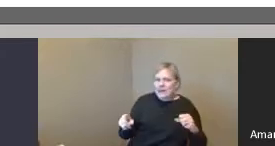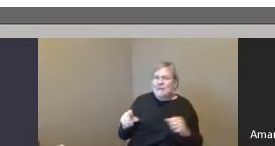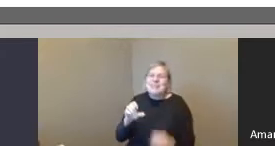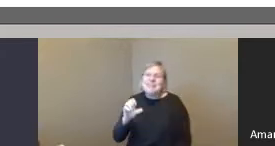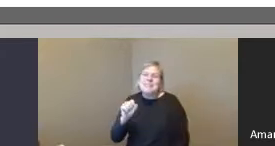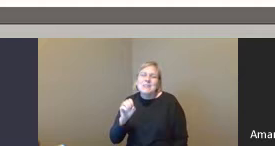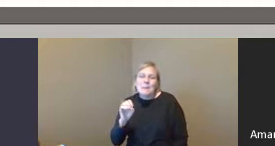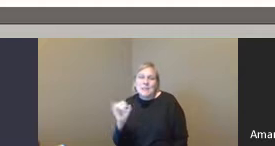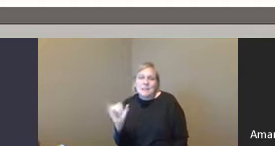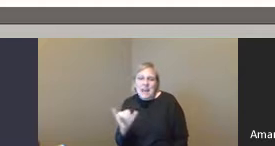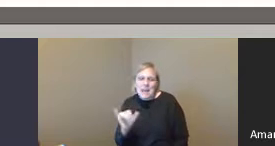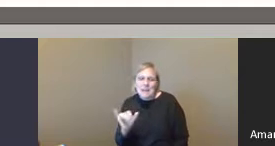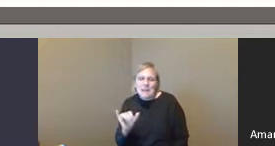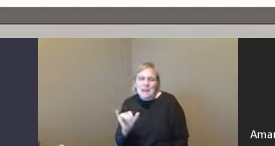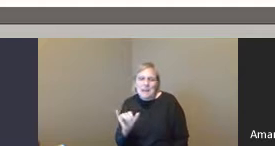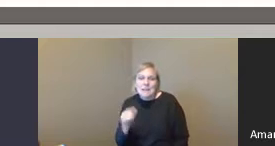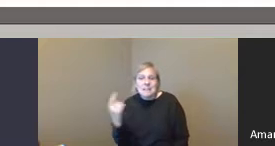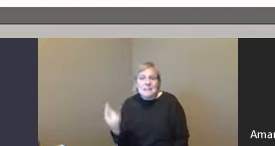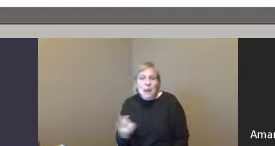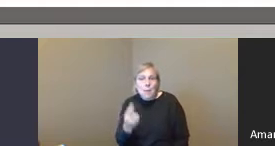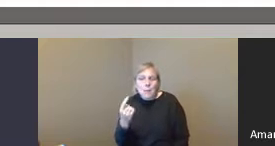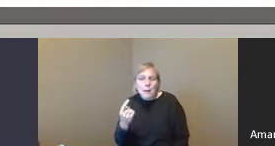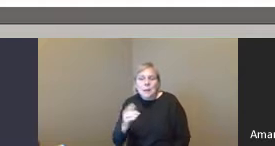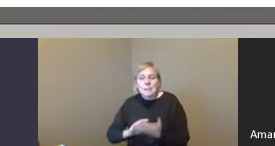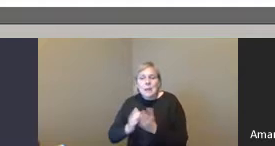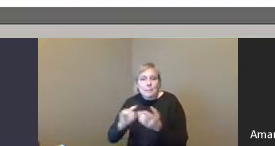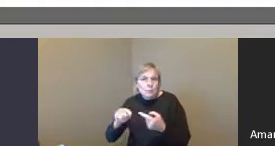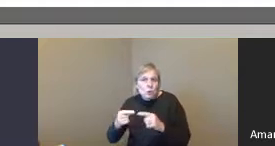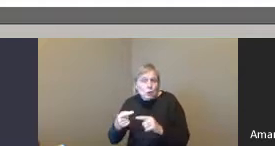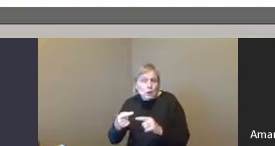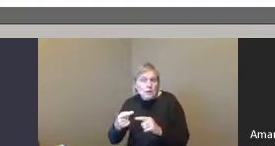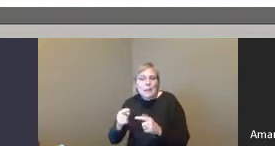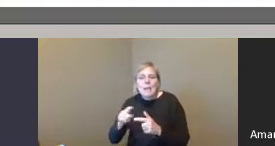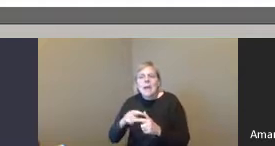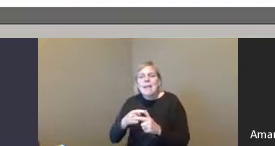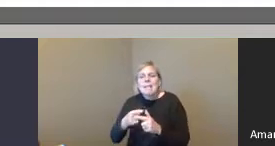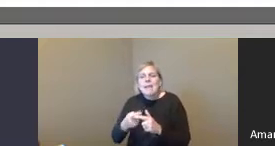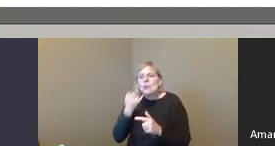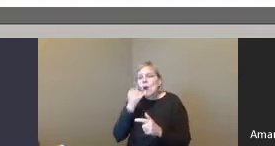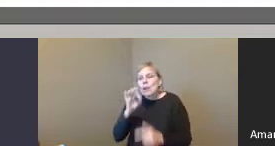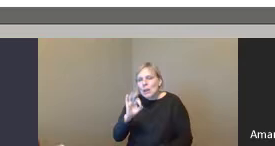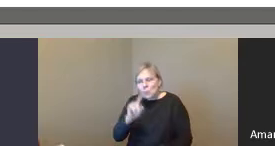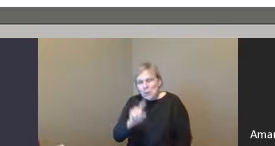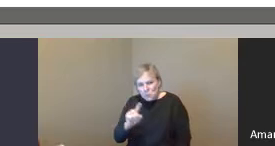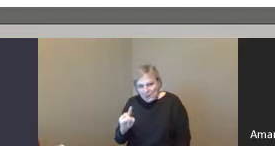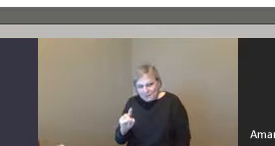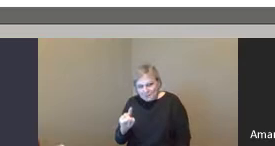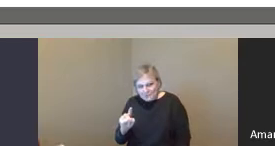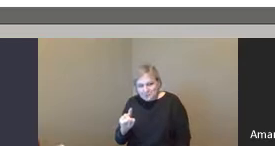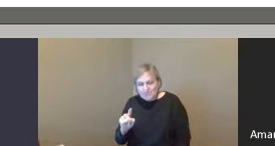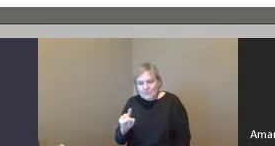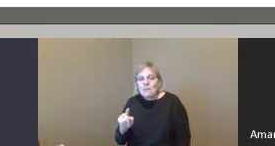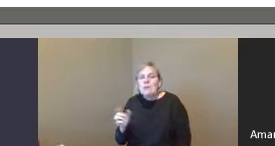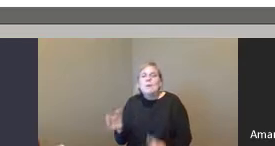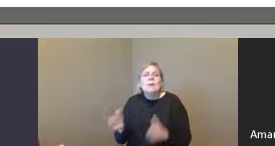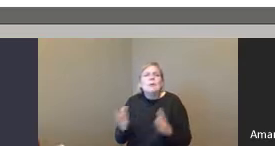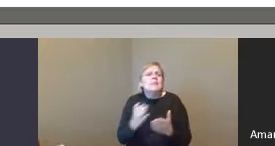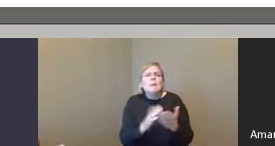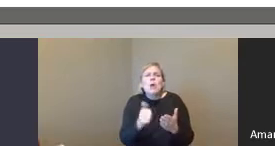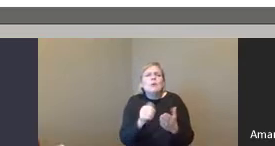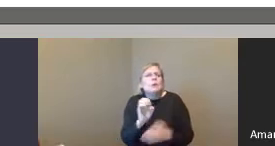like somebody gets hurt and you call 911, or there's some